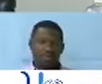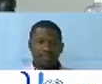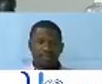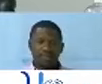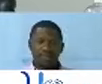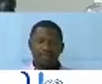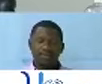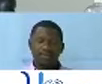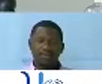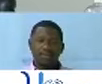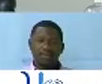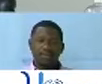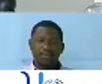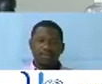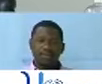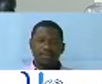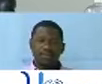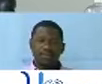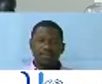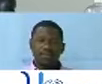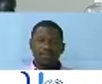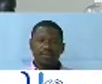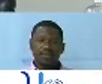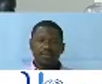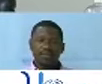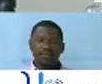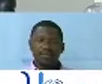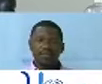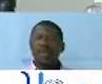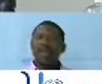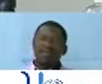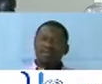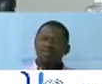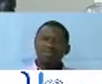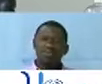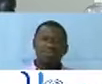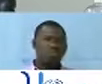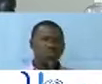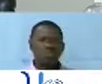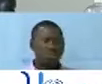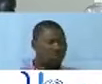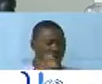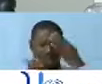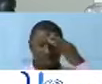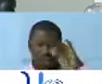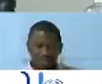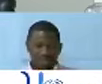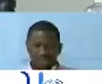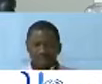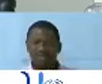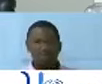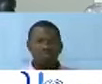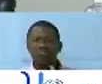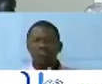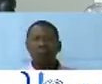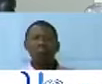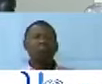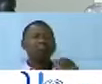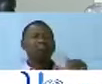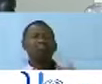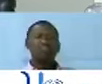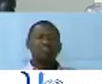we boycotted after we decided not to attend his court. I think he had a very lonely court. Yeah, mujeegi